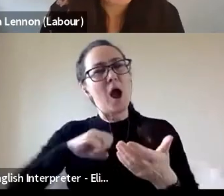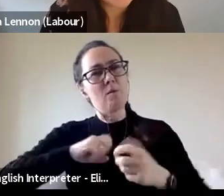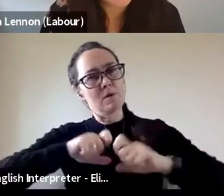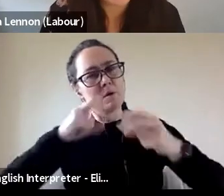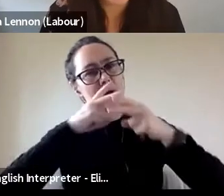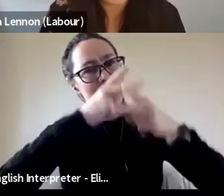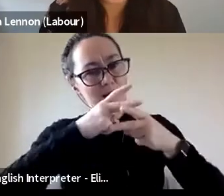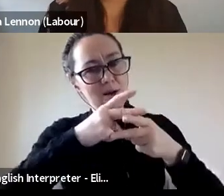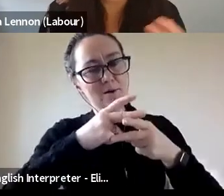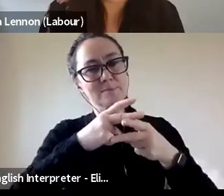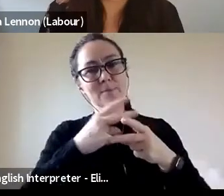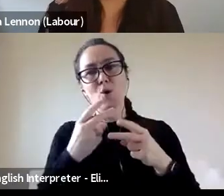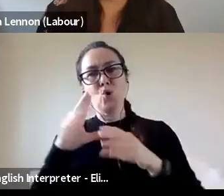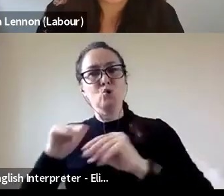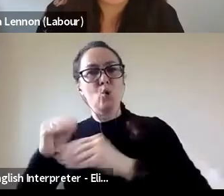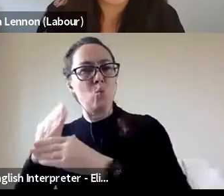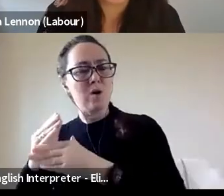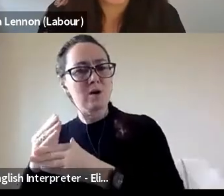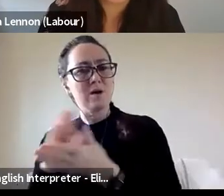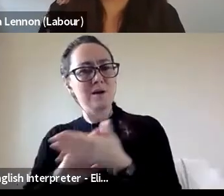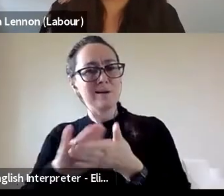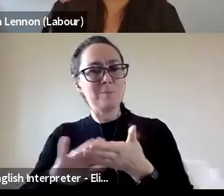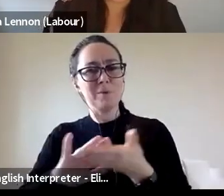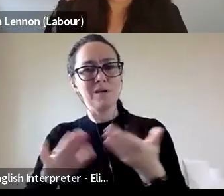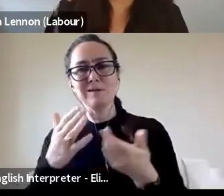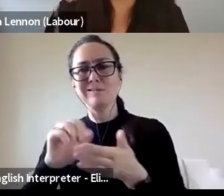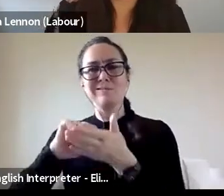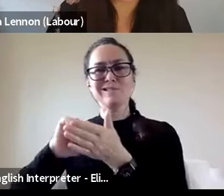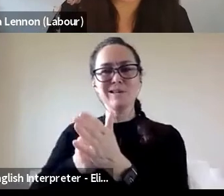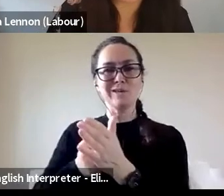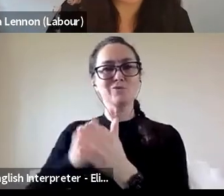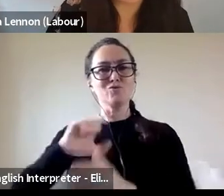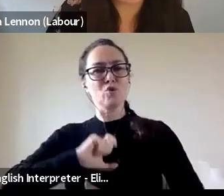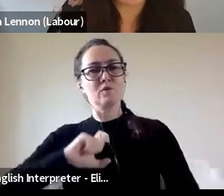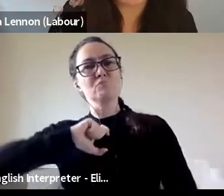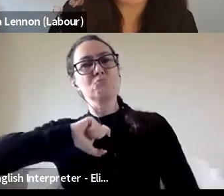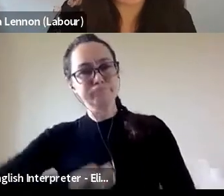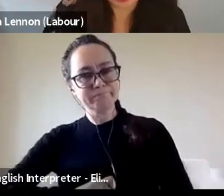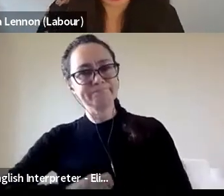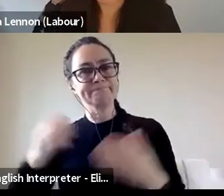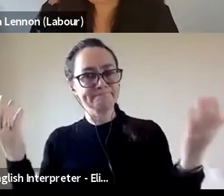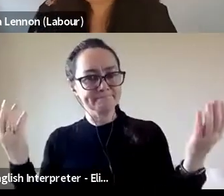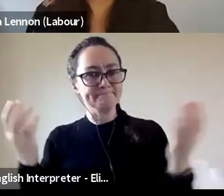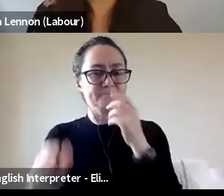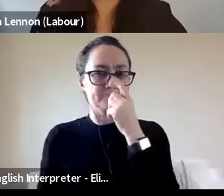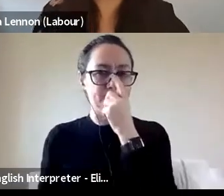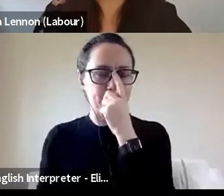lose confidence. That isn't acceptable, so we need to change that. Thank you. Now, you mentioned sort